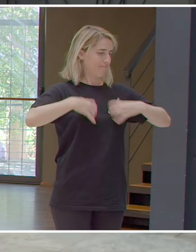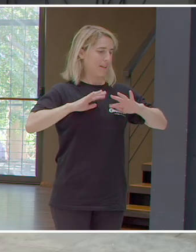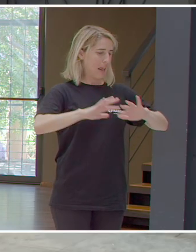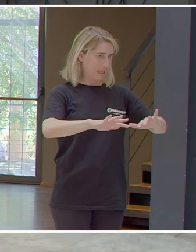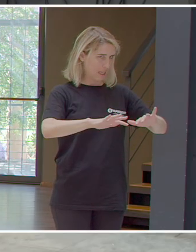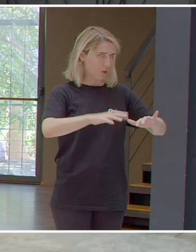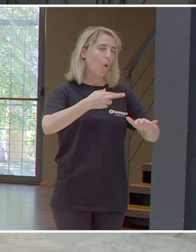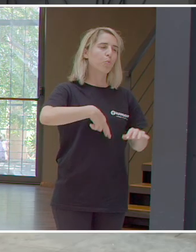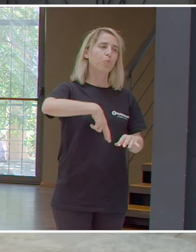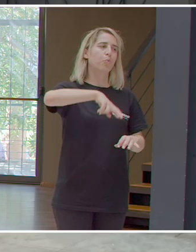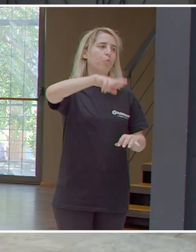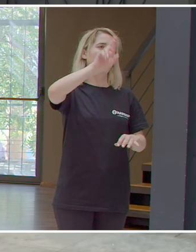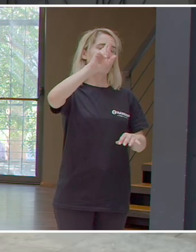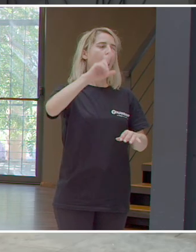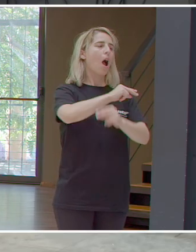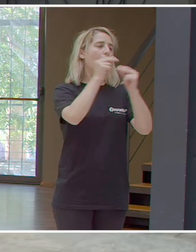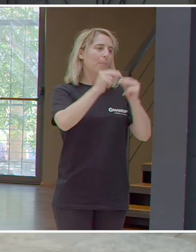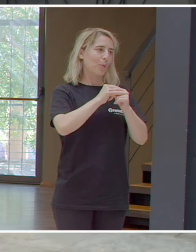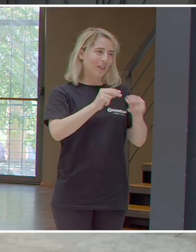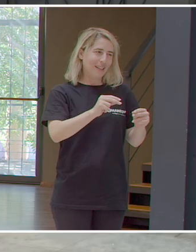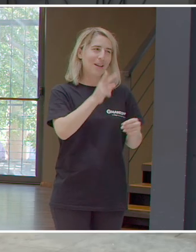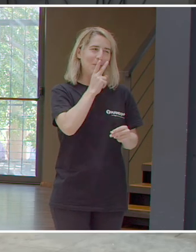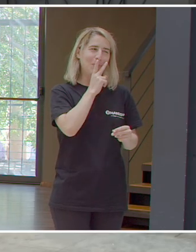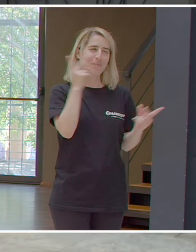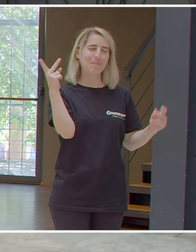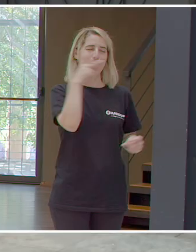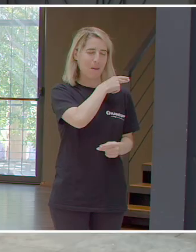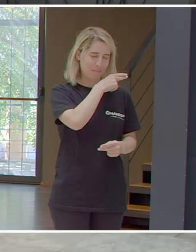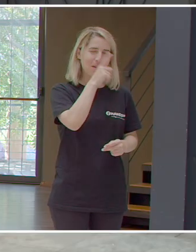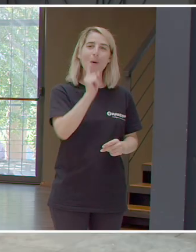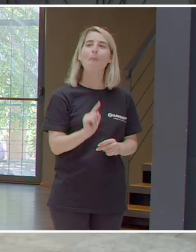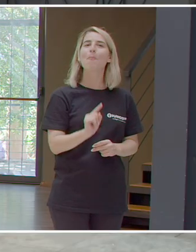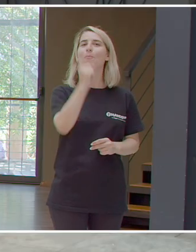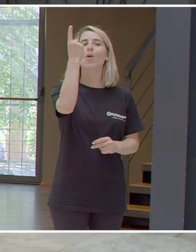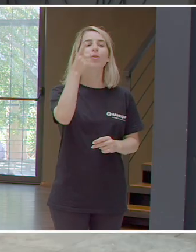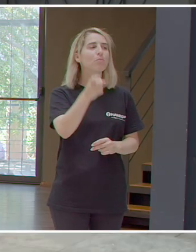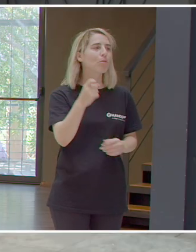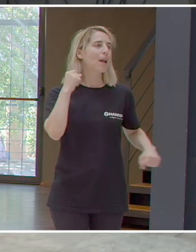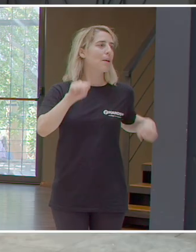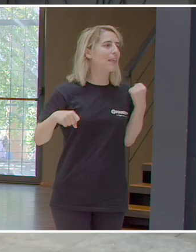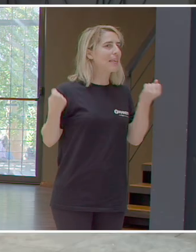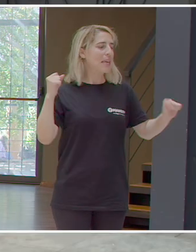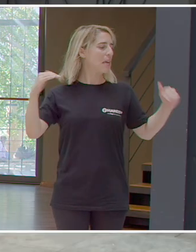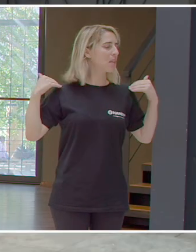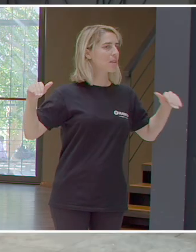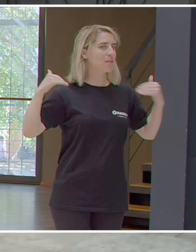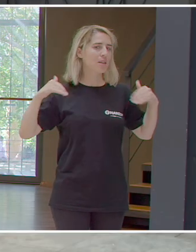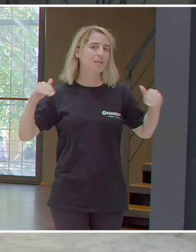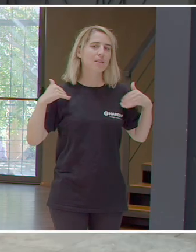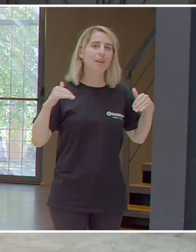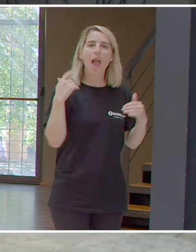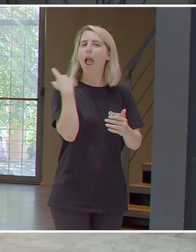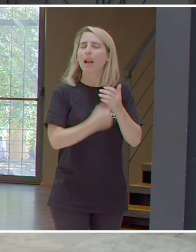is smoking or quitting to smoke. The #1 killer is not movement, or lack of